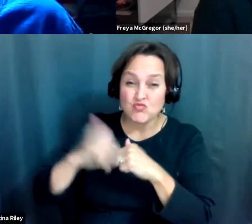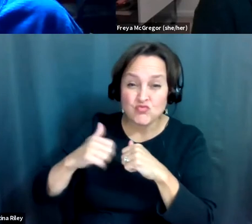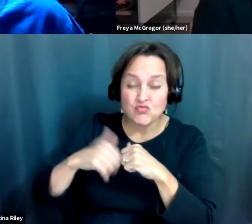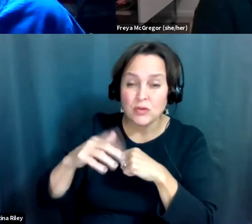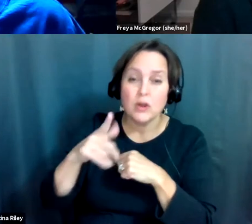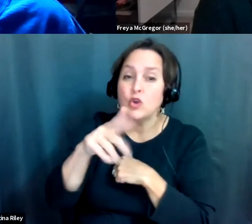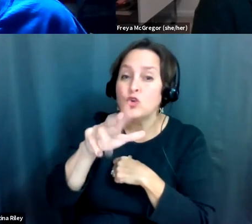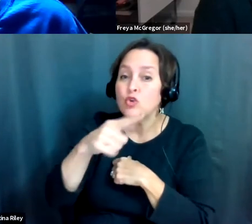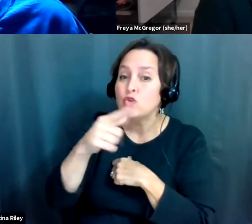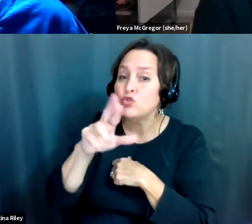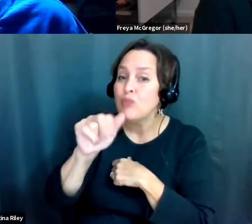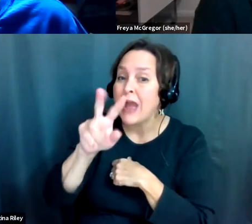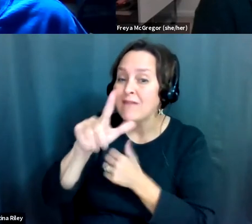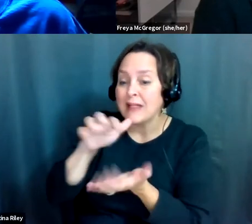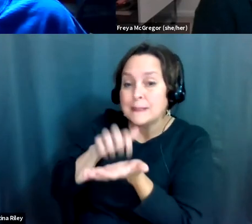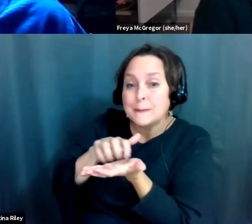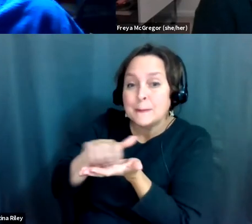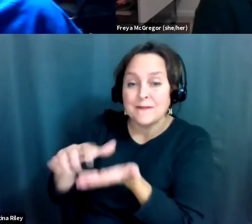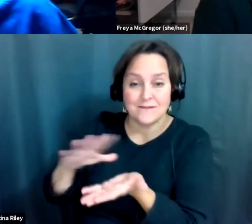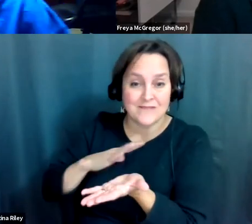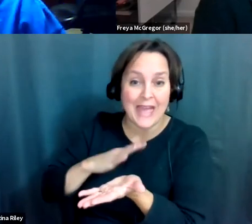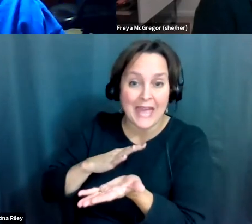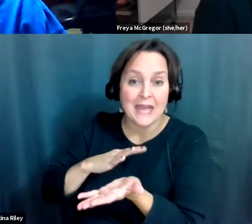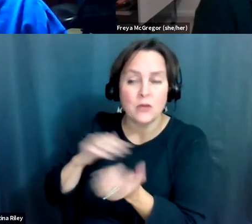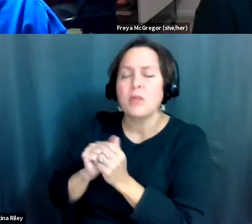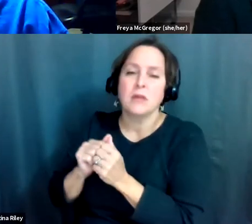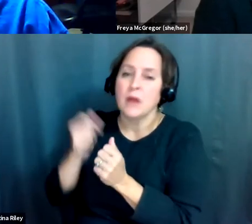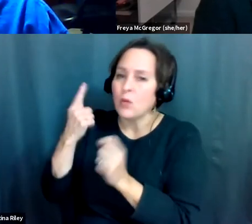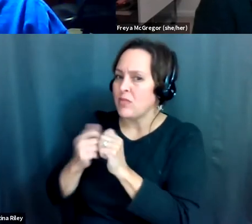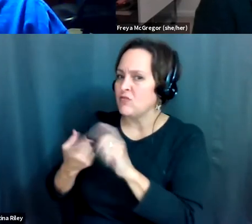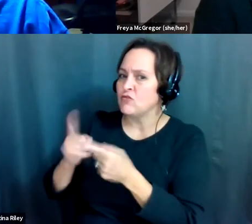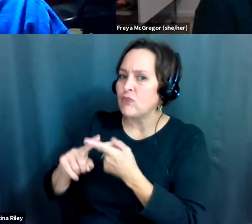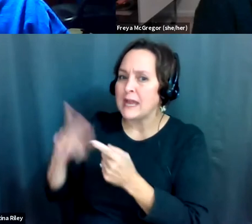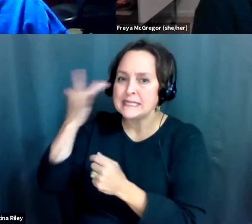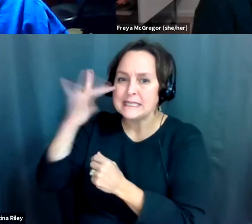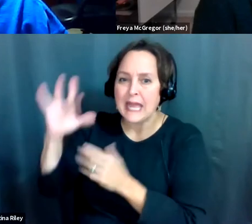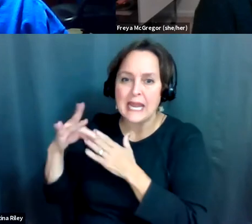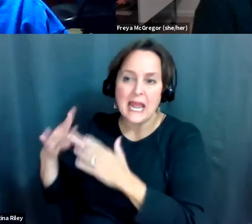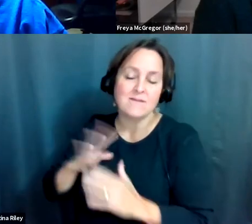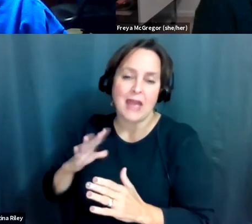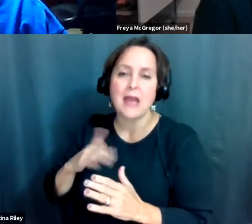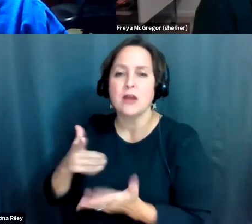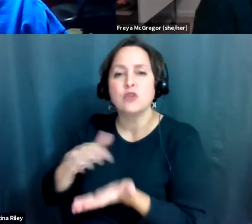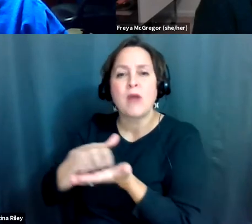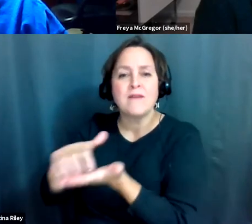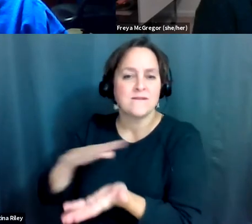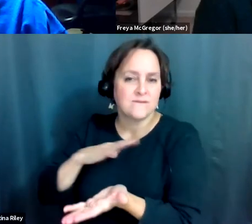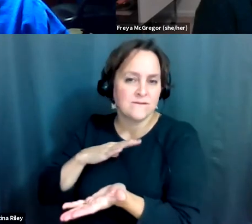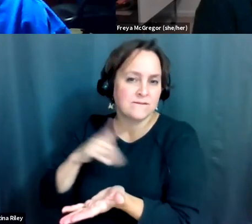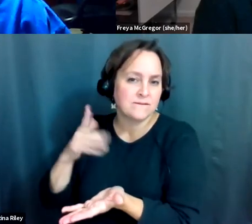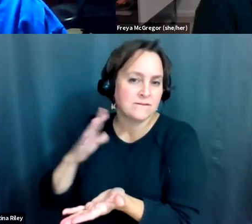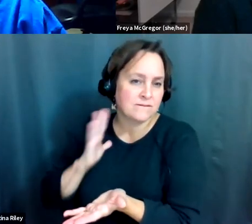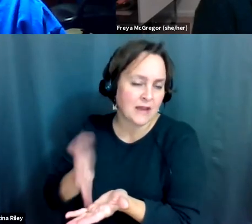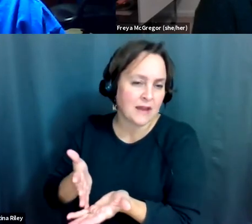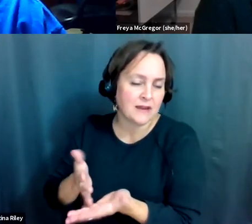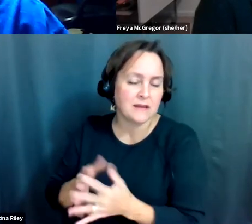great. Not so much when you're using a cane, but if I'm with a sighted guide, gravel trails do work fine for me.